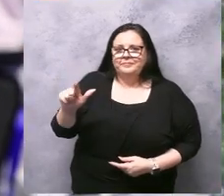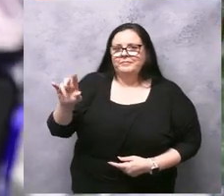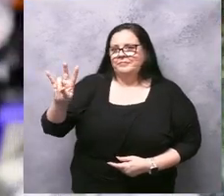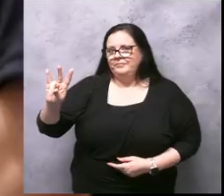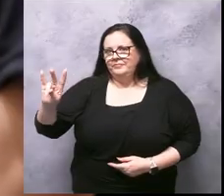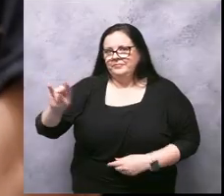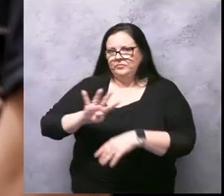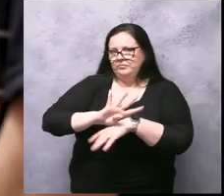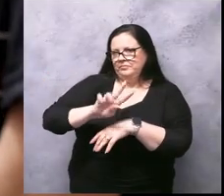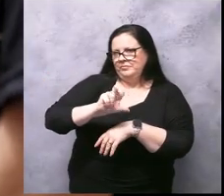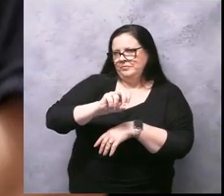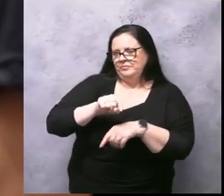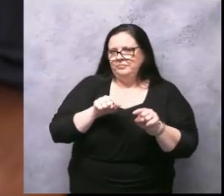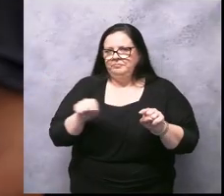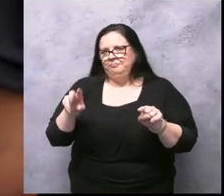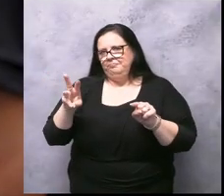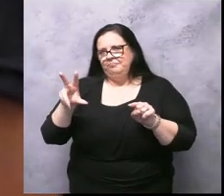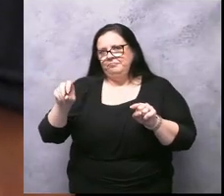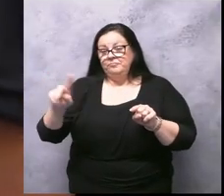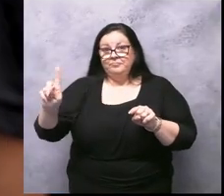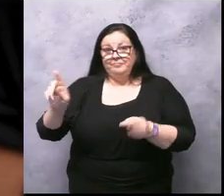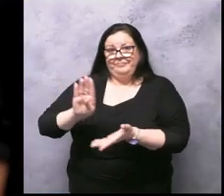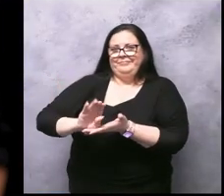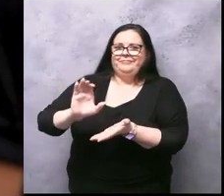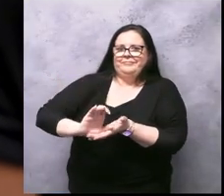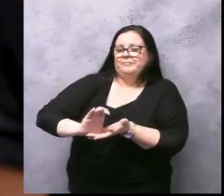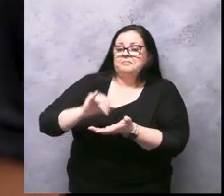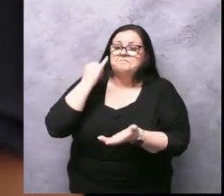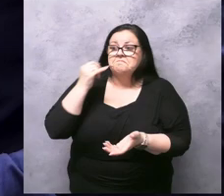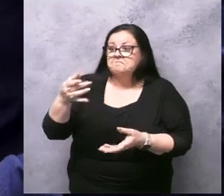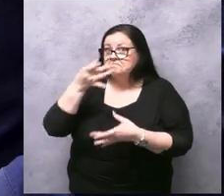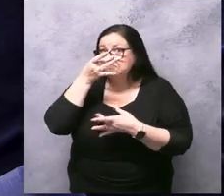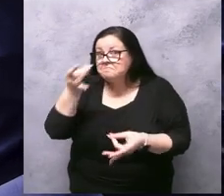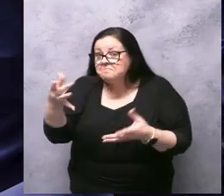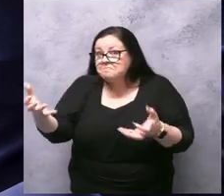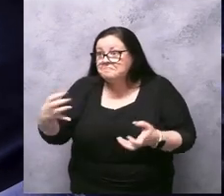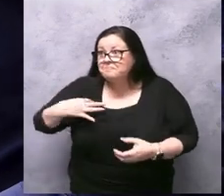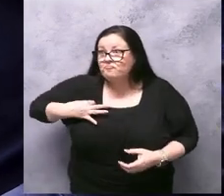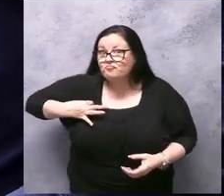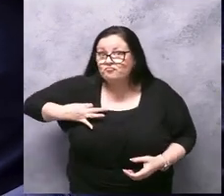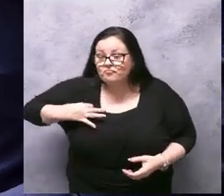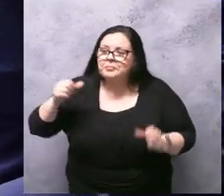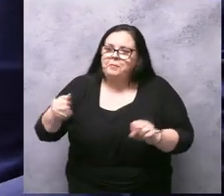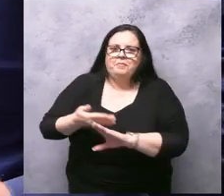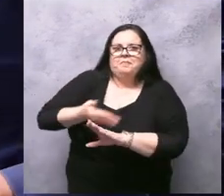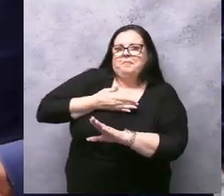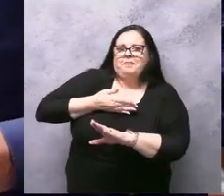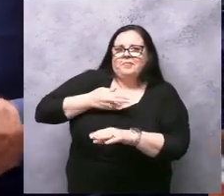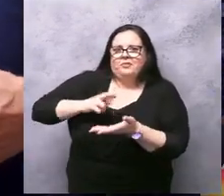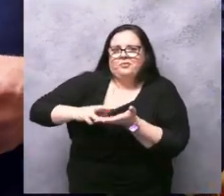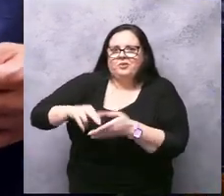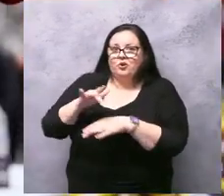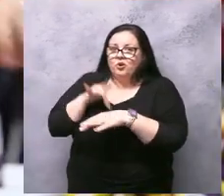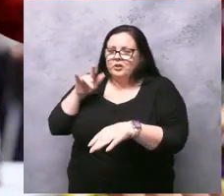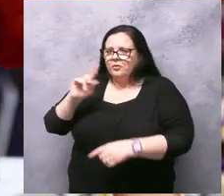from 4:30 to 6:30 at the Berry Center. Interested applicants can pre-register for the fair